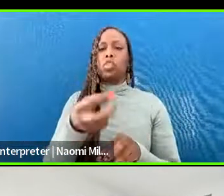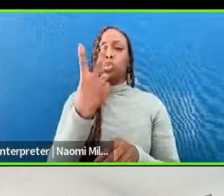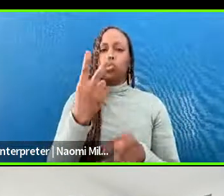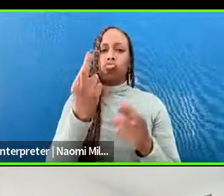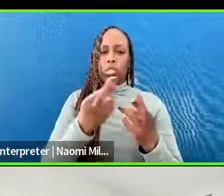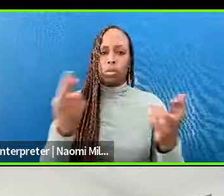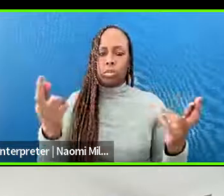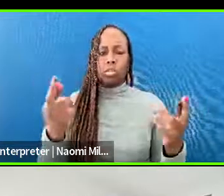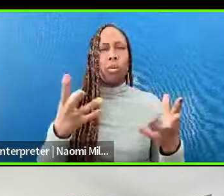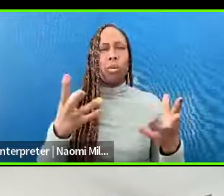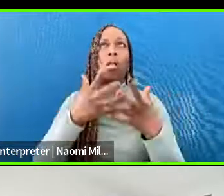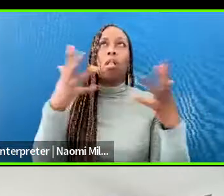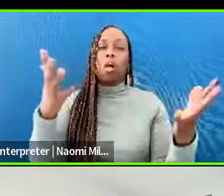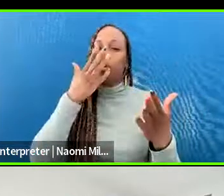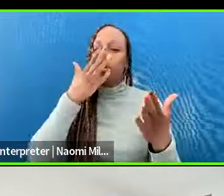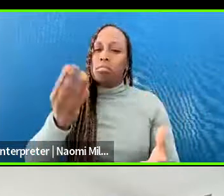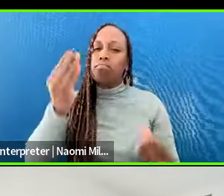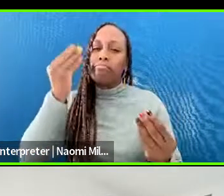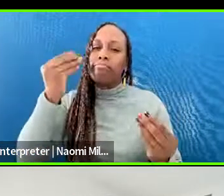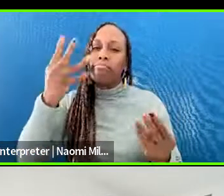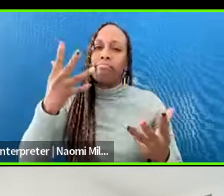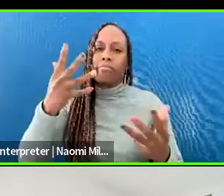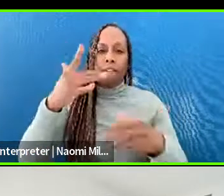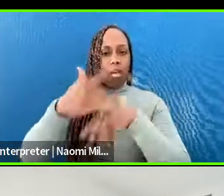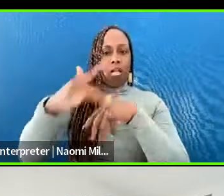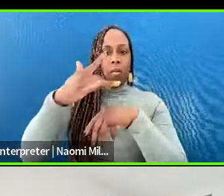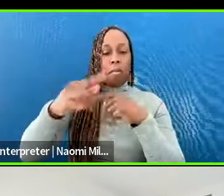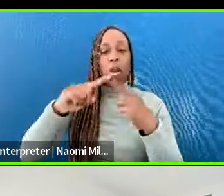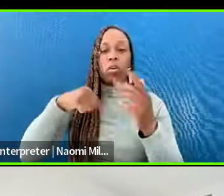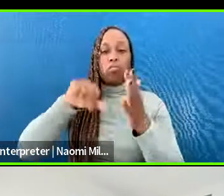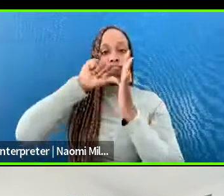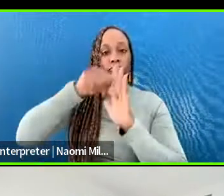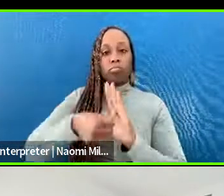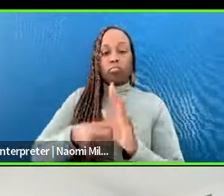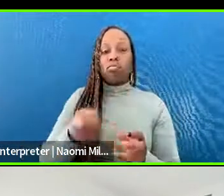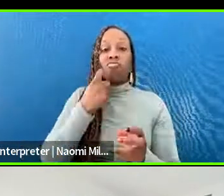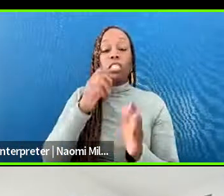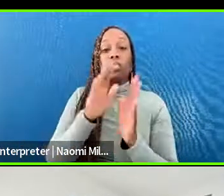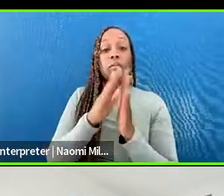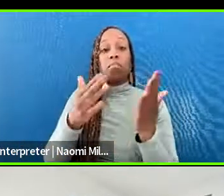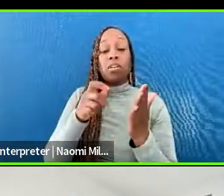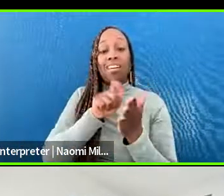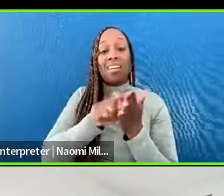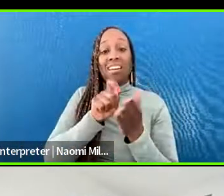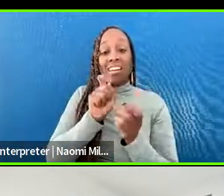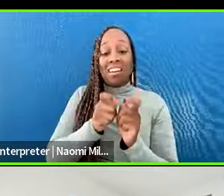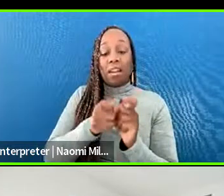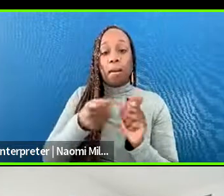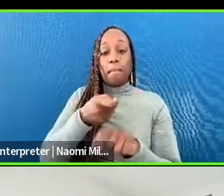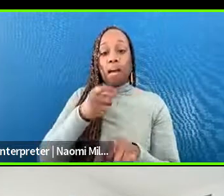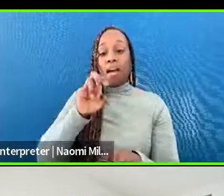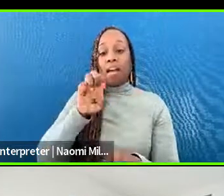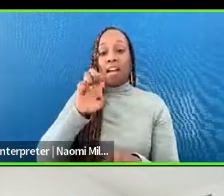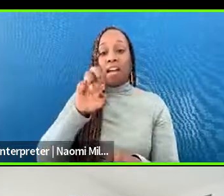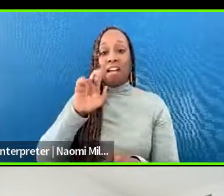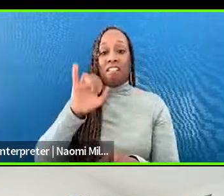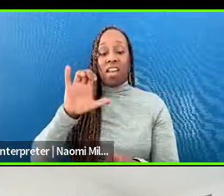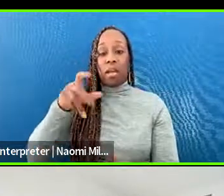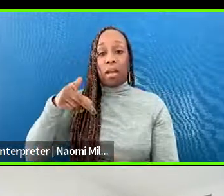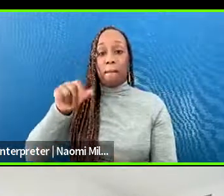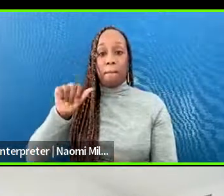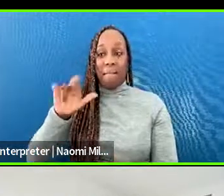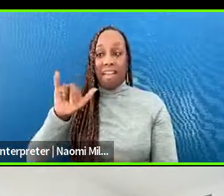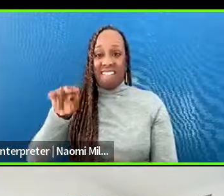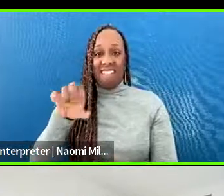so much good stuff out there, but I just wanted to highlight a recent book edited by Eric Perrins, who you heard at the beginning, and